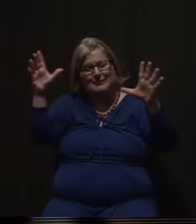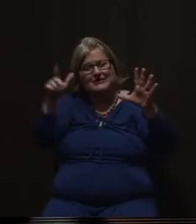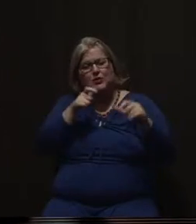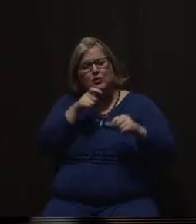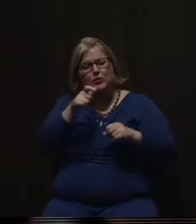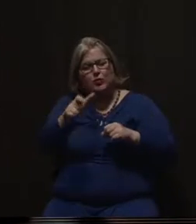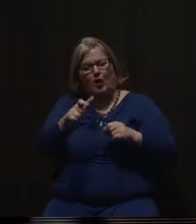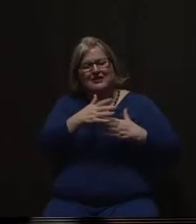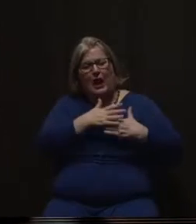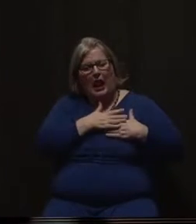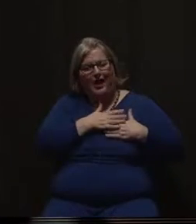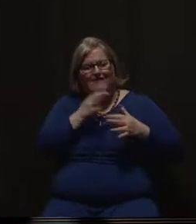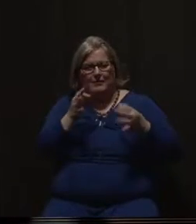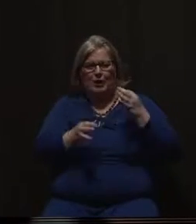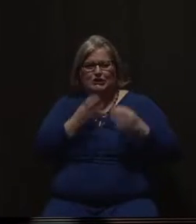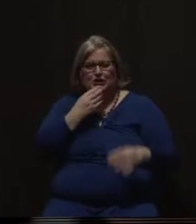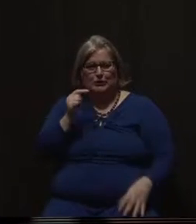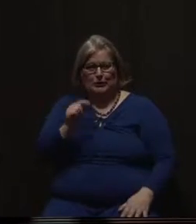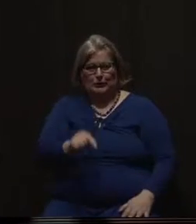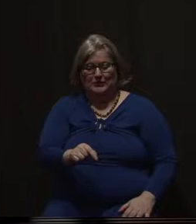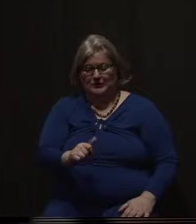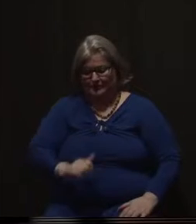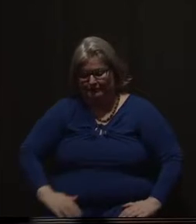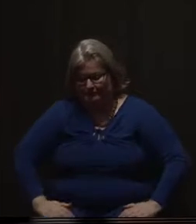I got to love politics.